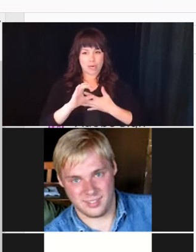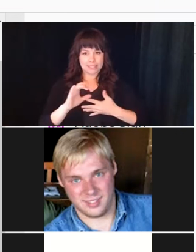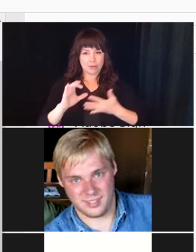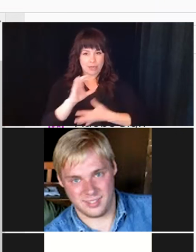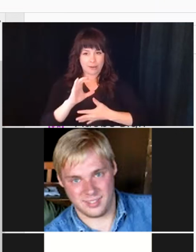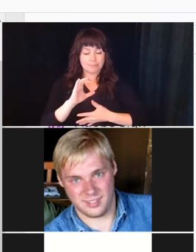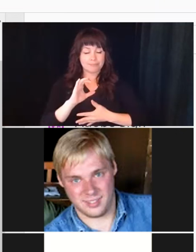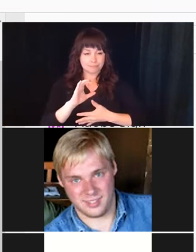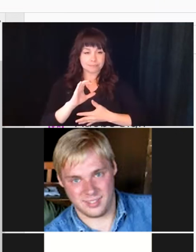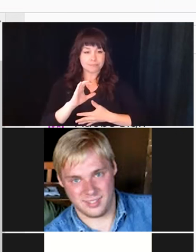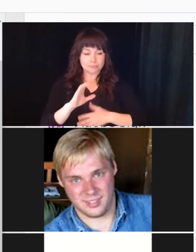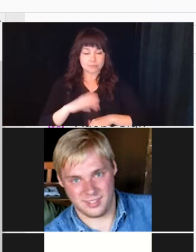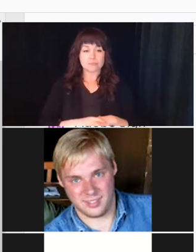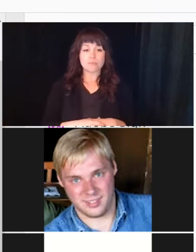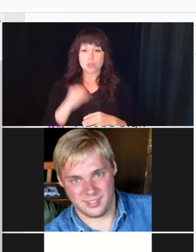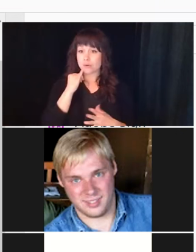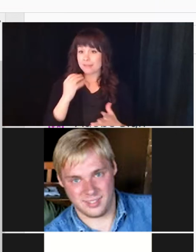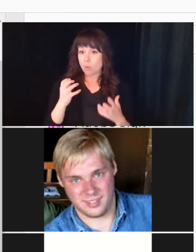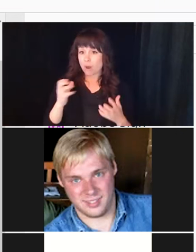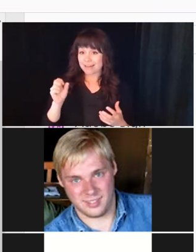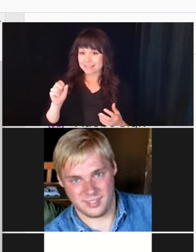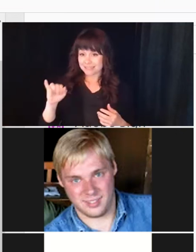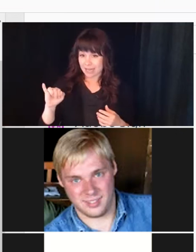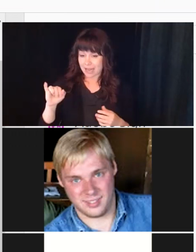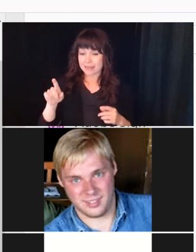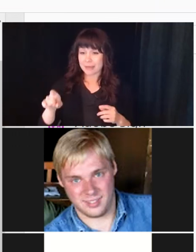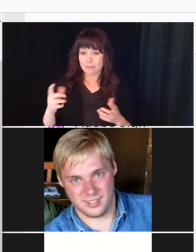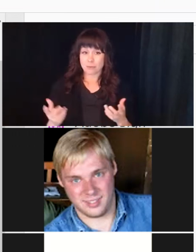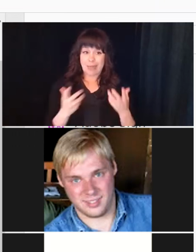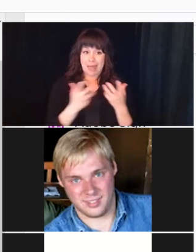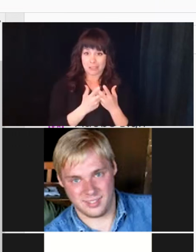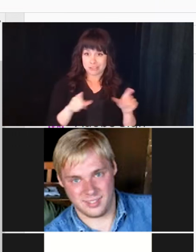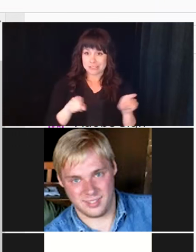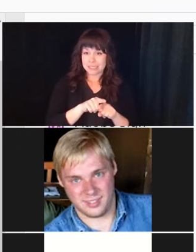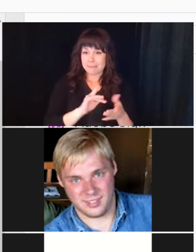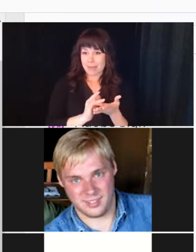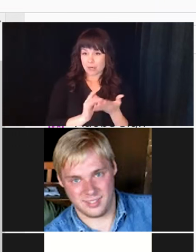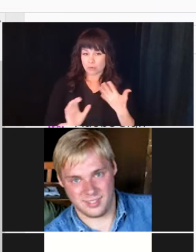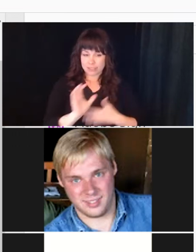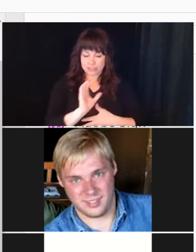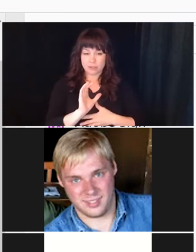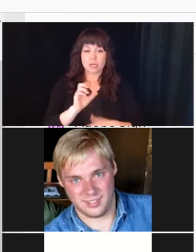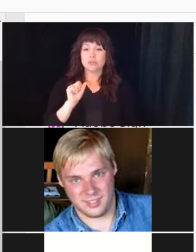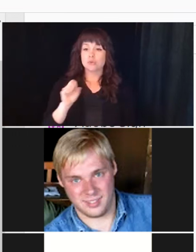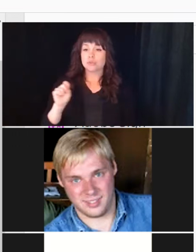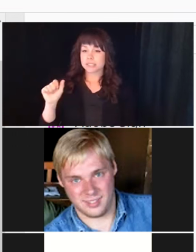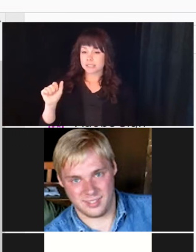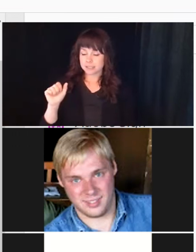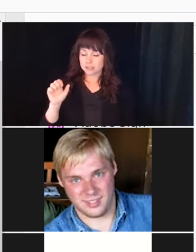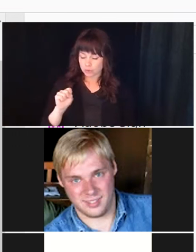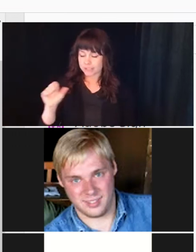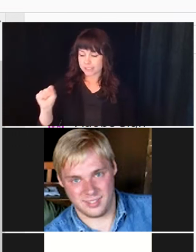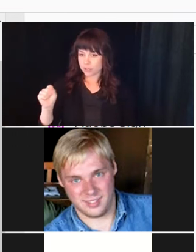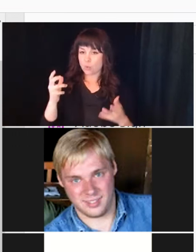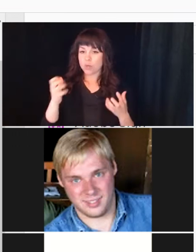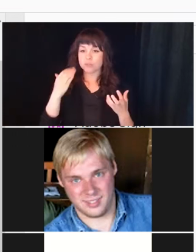for those benefits are going to be the same. So what Social Security is looking at is whether or not the client